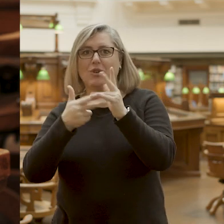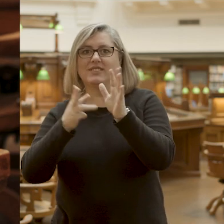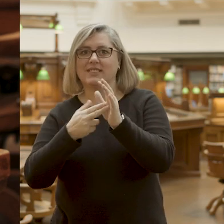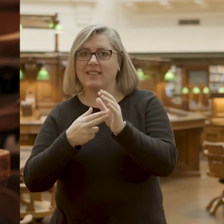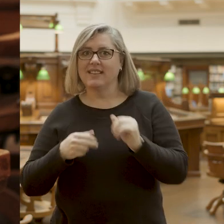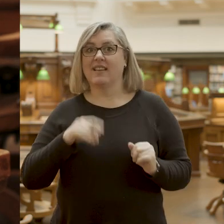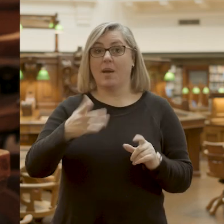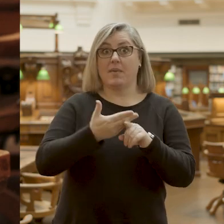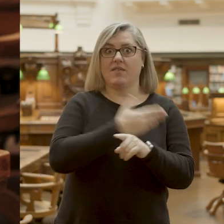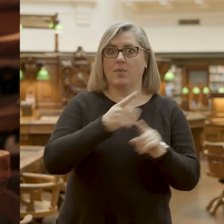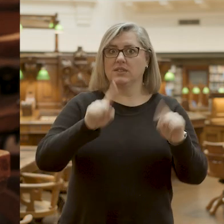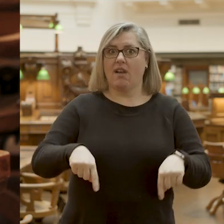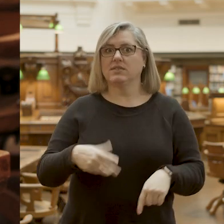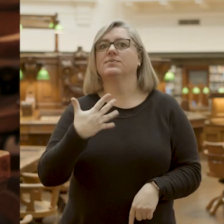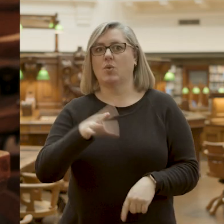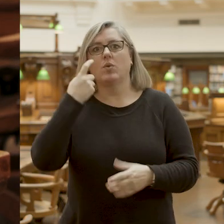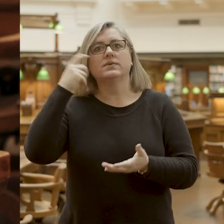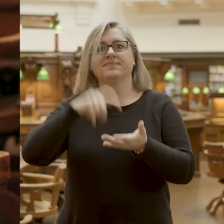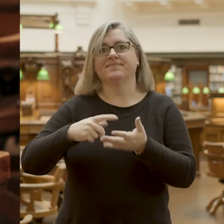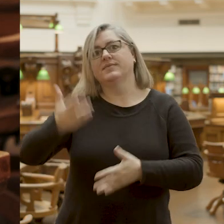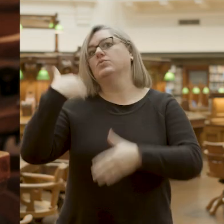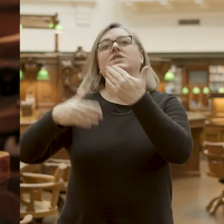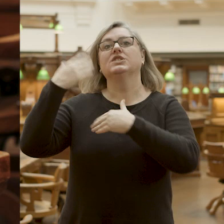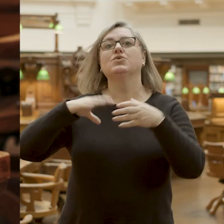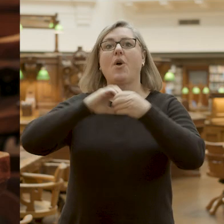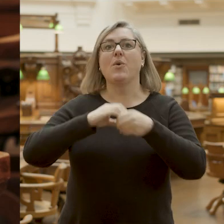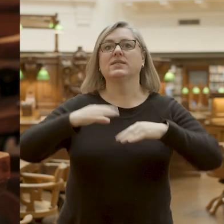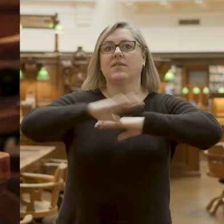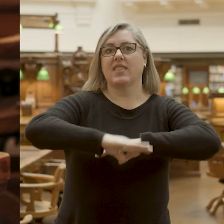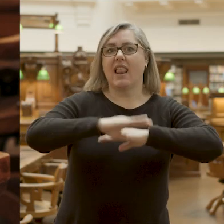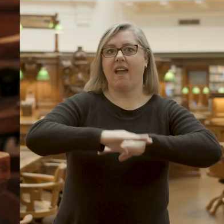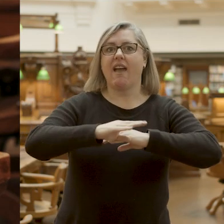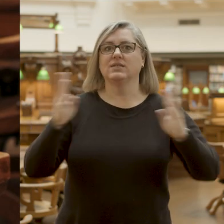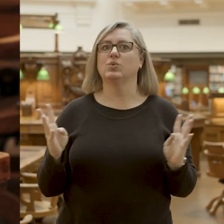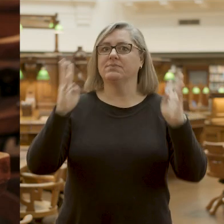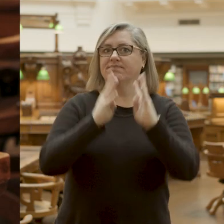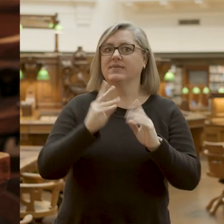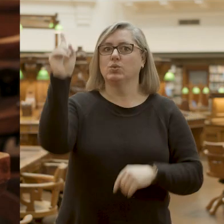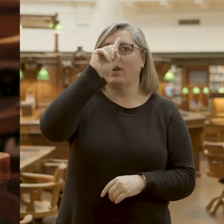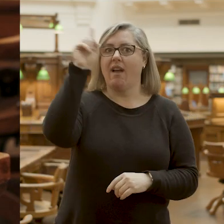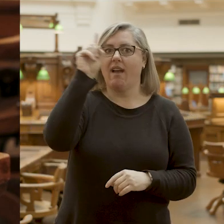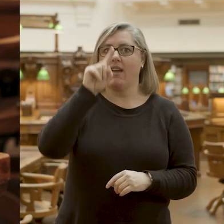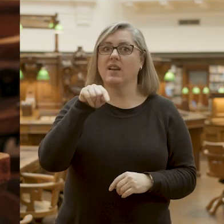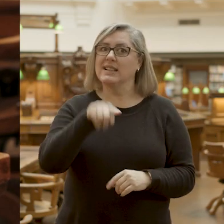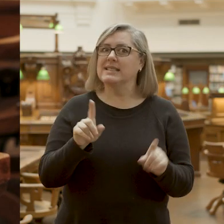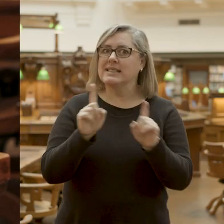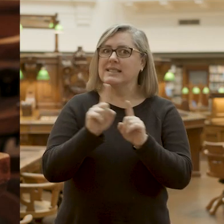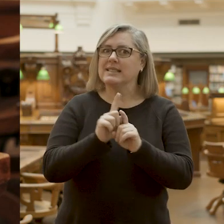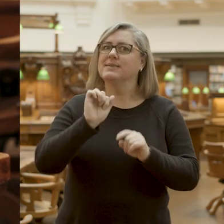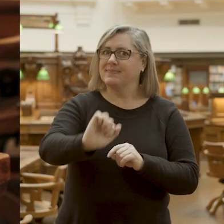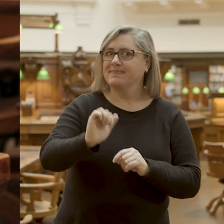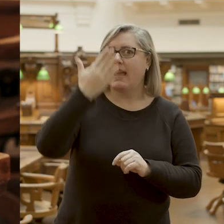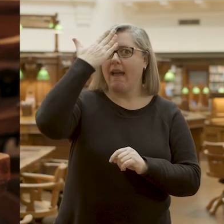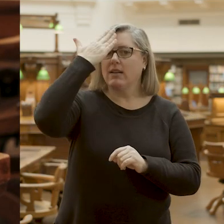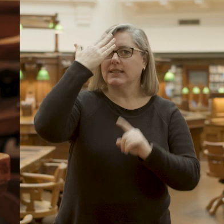we begin, I would just like to acknowledge the traditional owners of the land that we're on today, as well as their